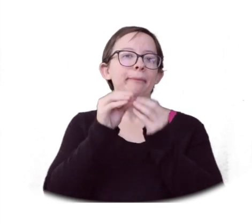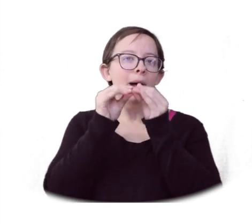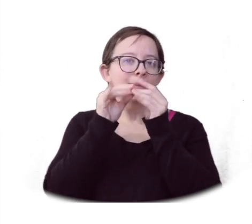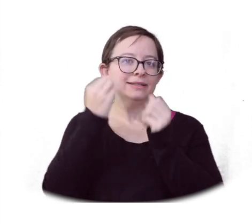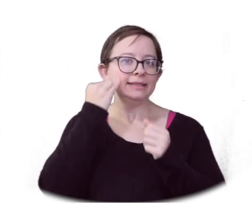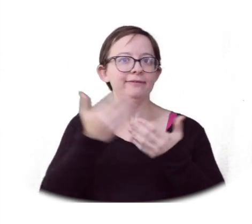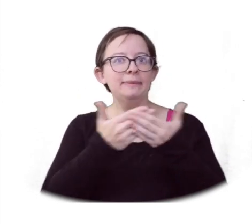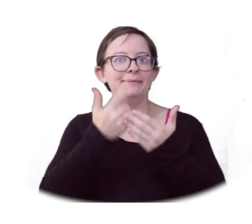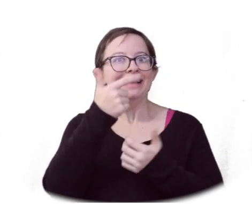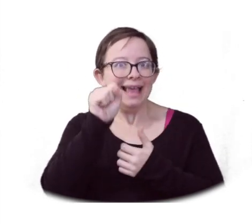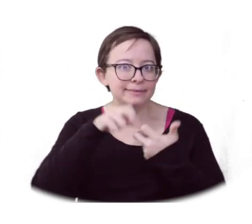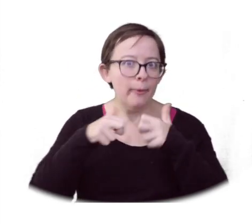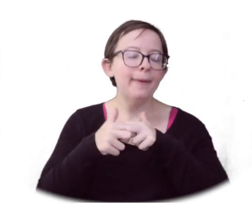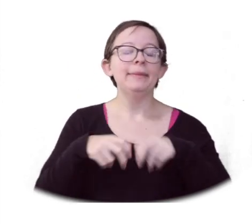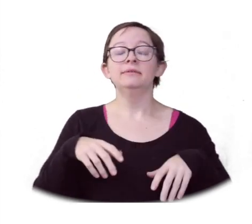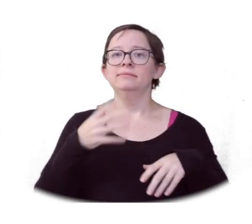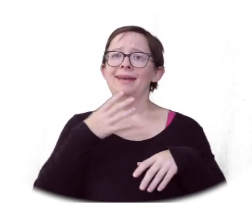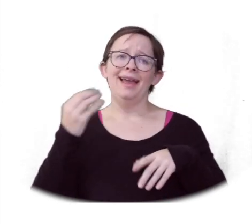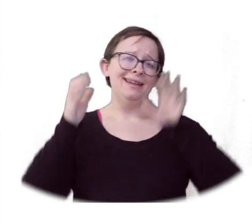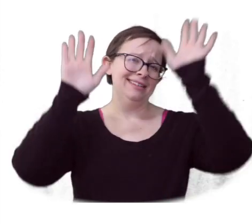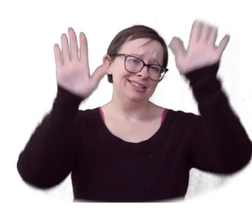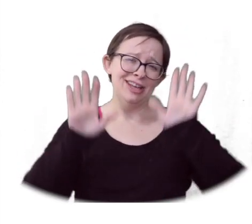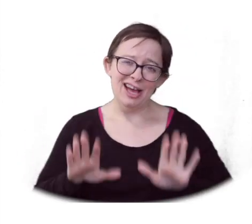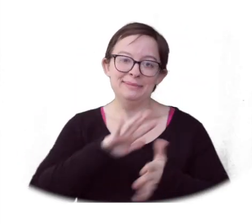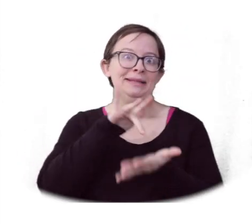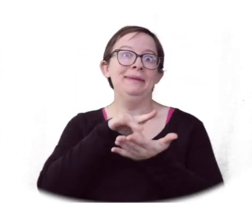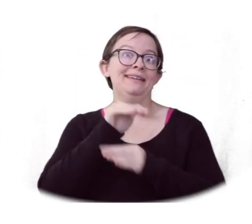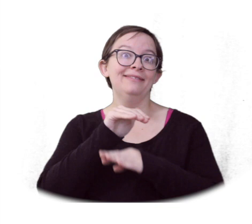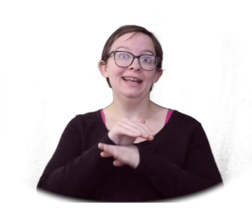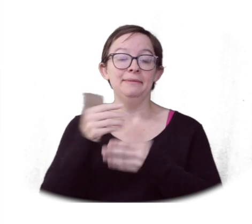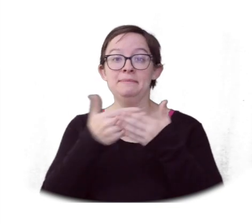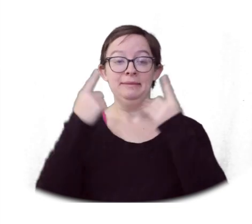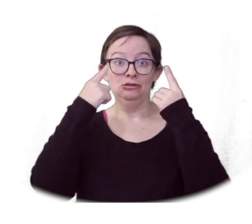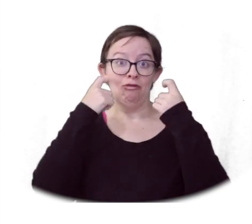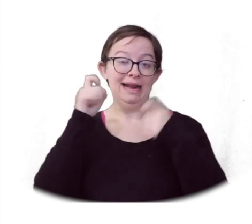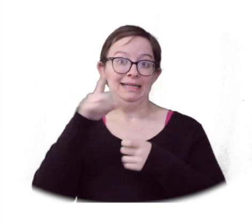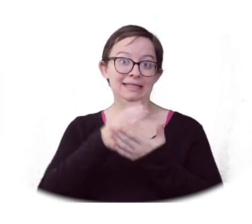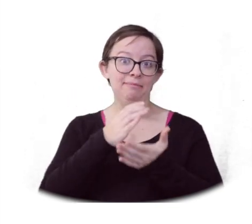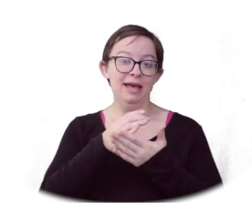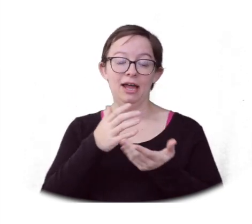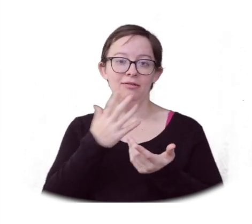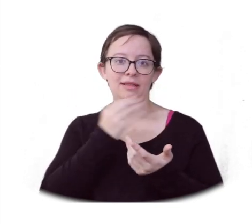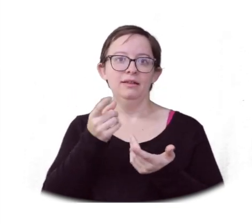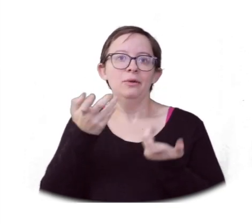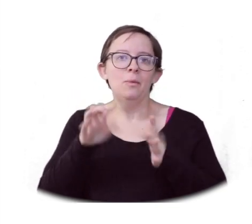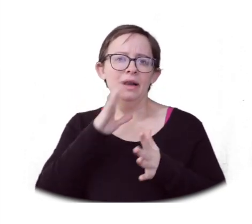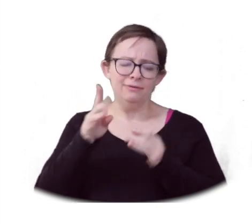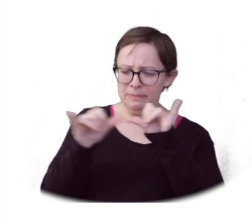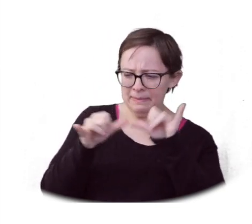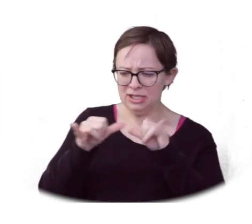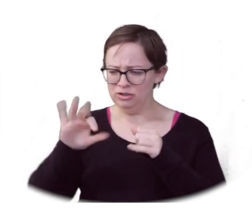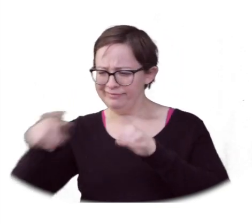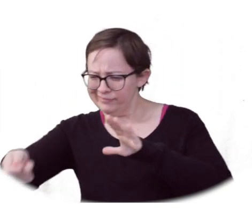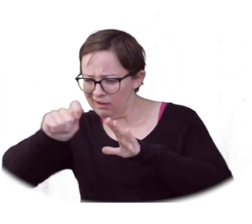it lessens the bubbles if your baby's having gas issues. And it's so great in the middle of the night. Your baby's crying and needs a bottle, and